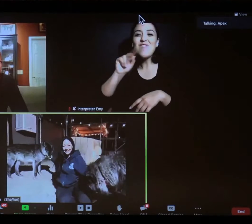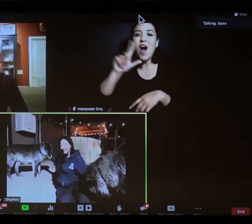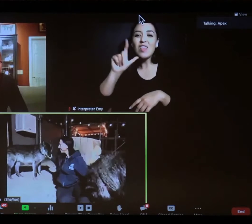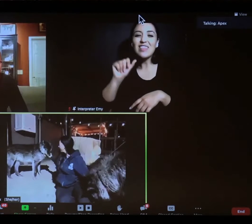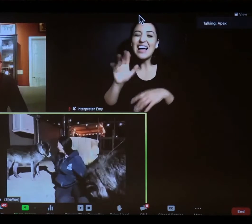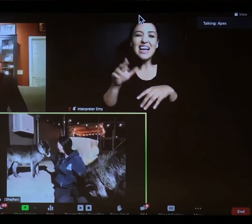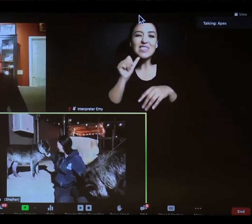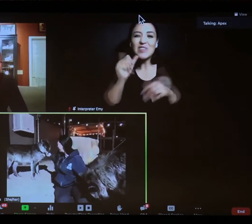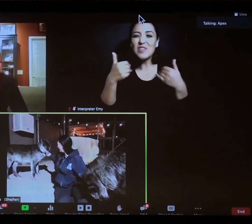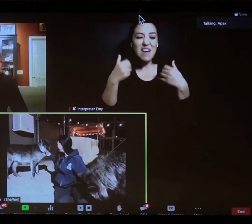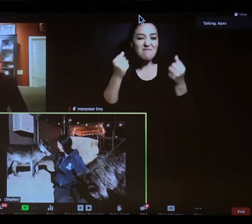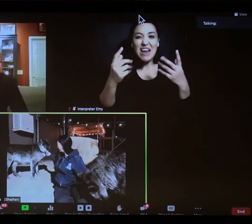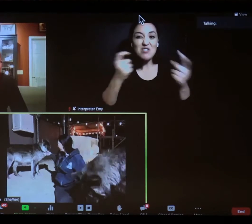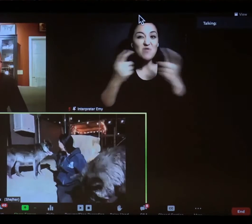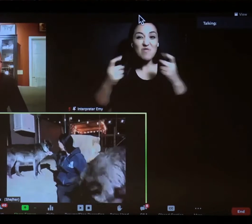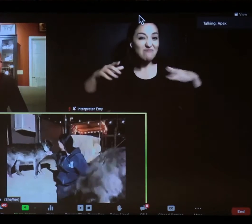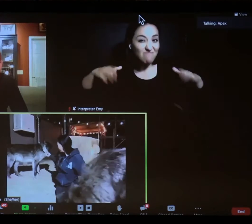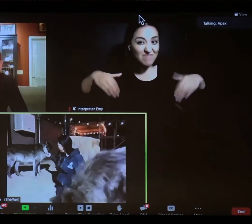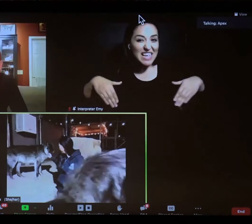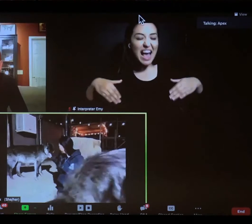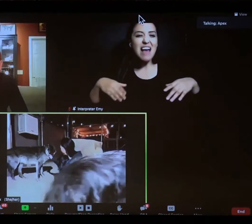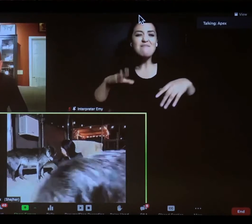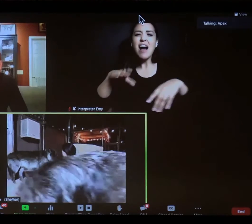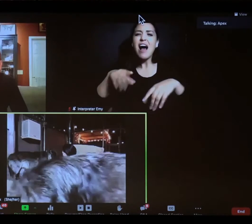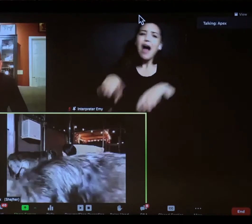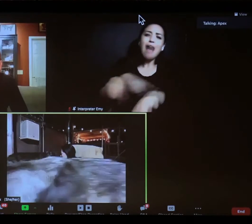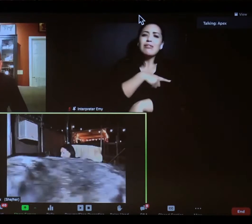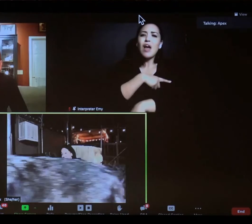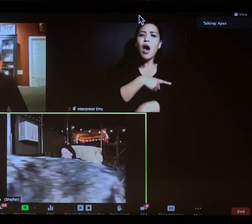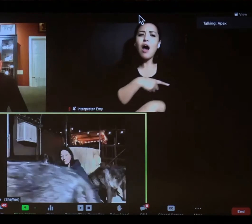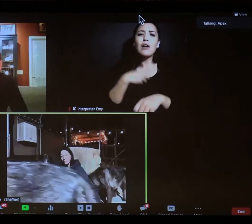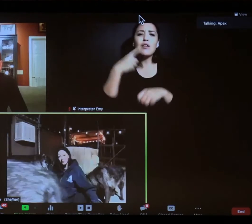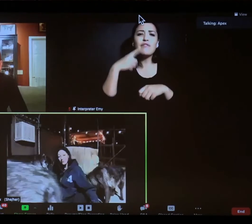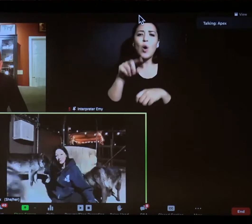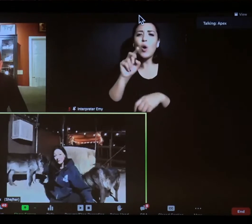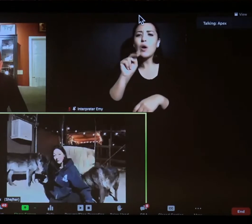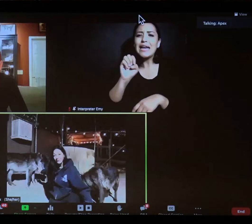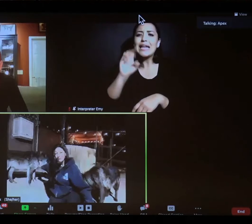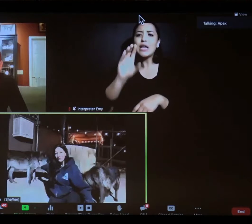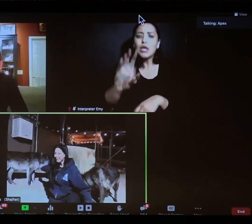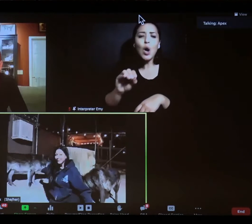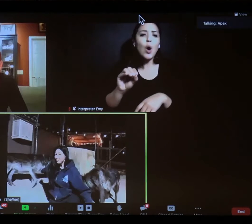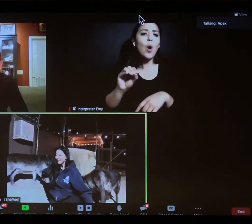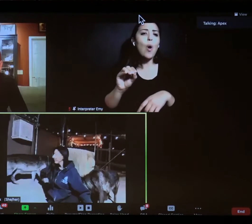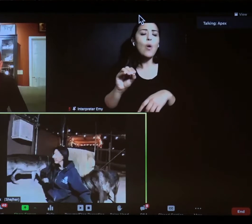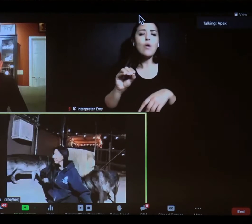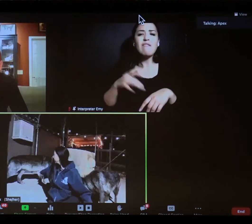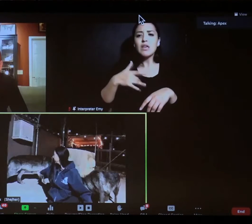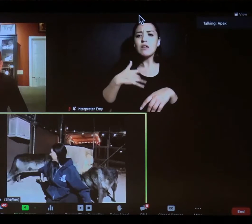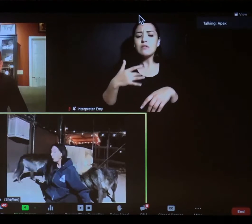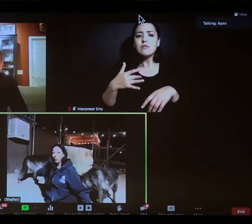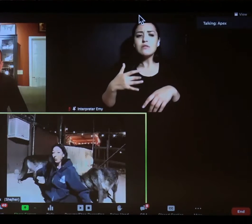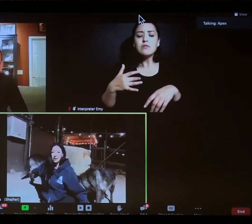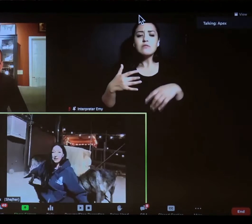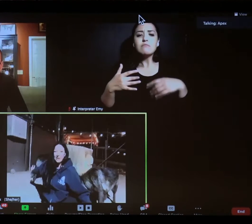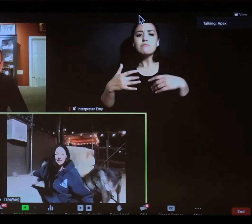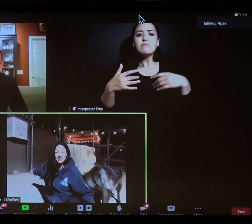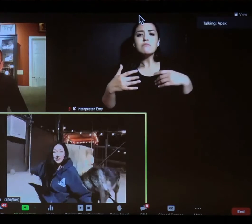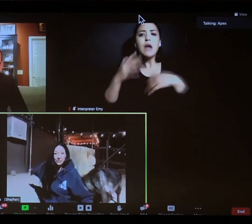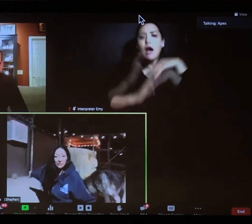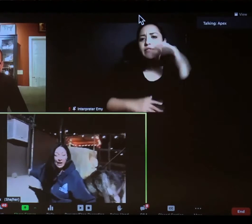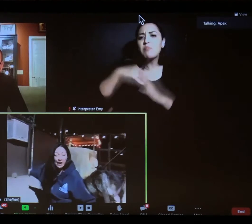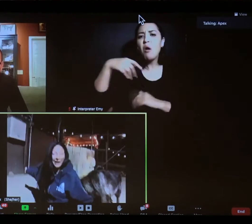have many questions yet, but how long did it take for you and Neo to get to this level where he feels this comfortable with you? Well, I